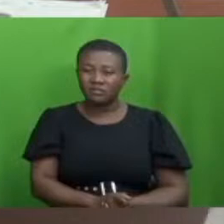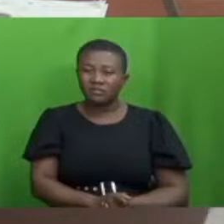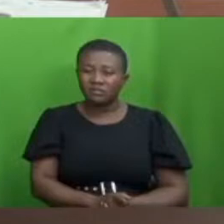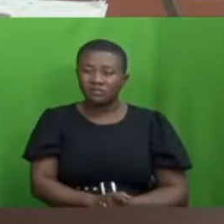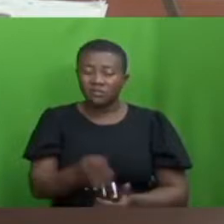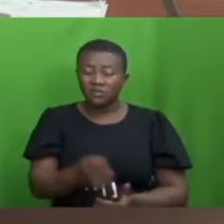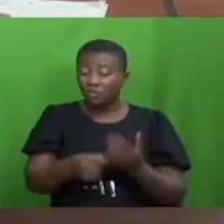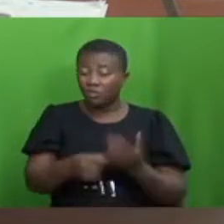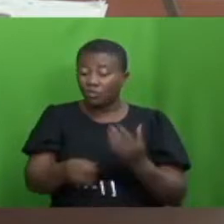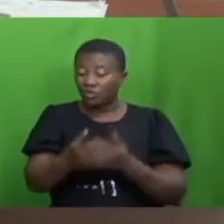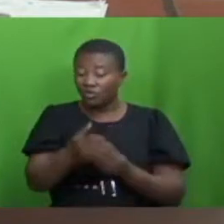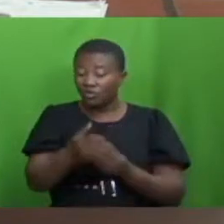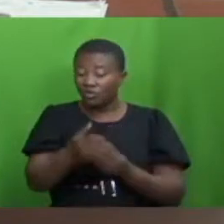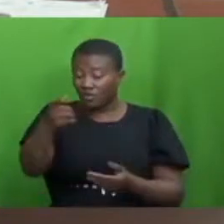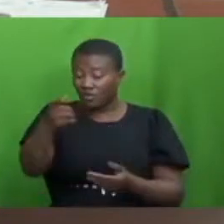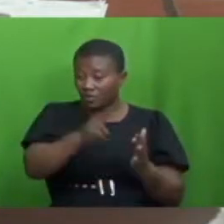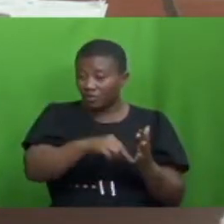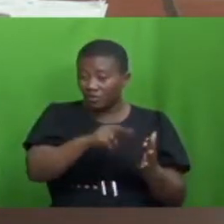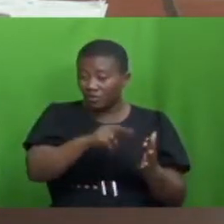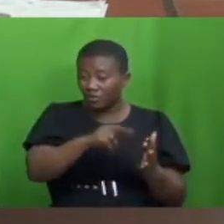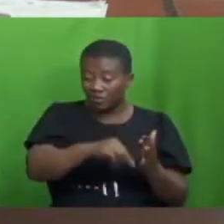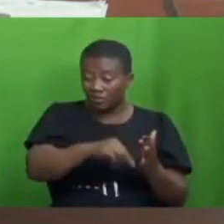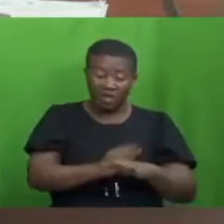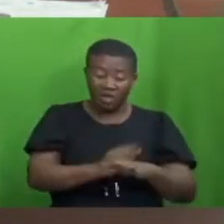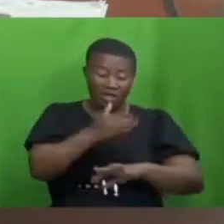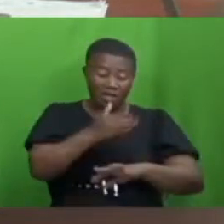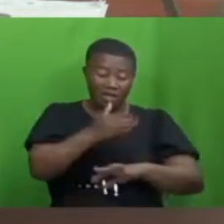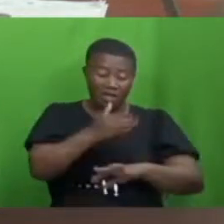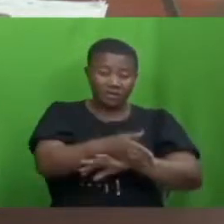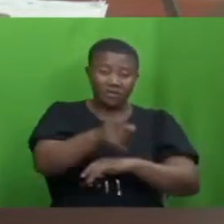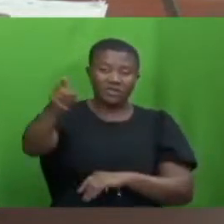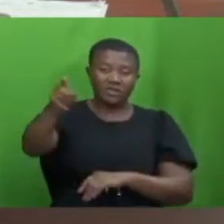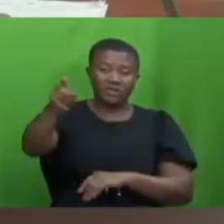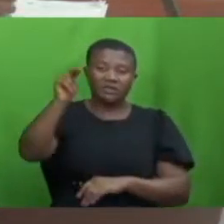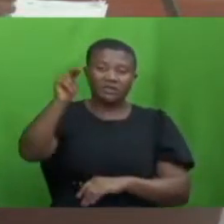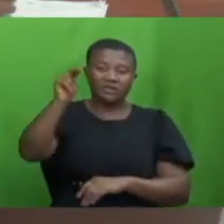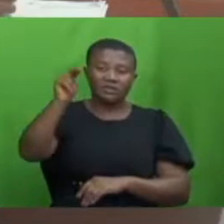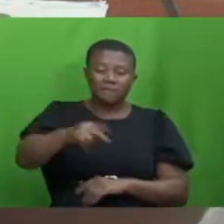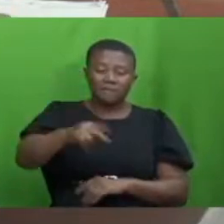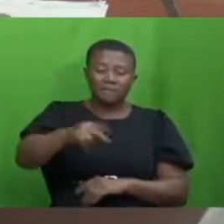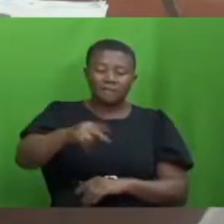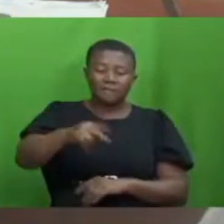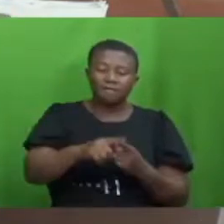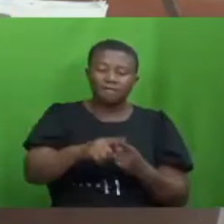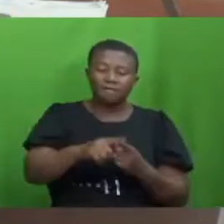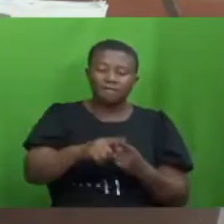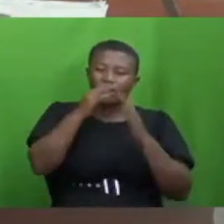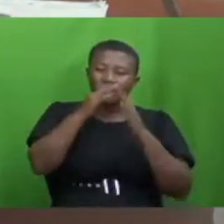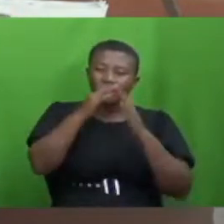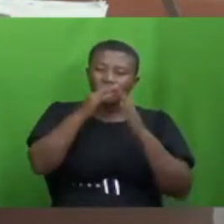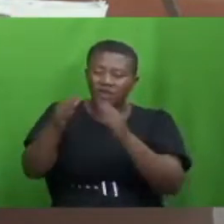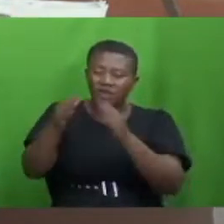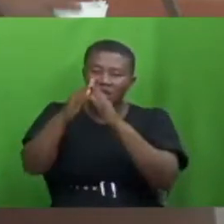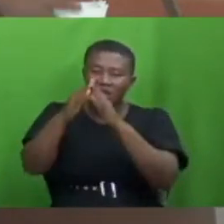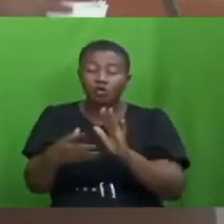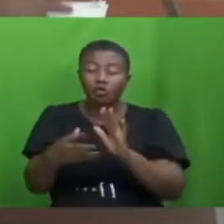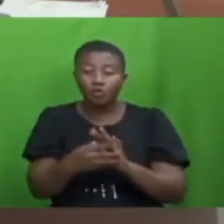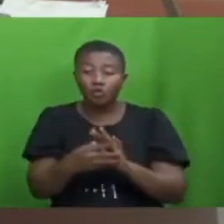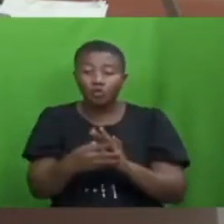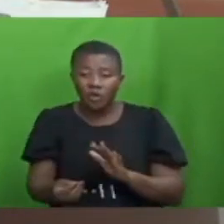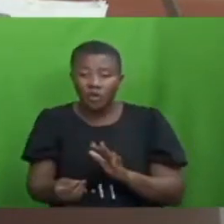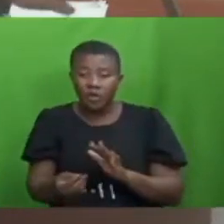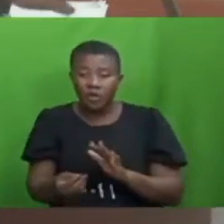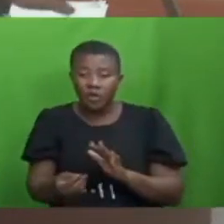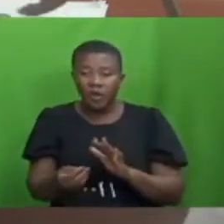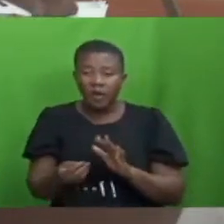Table the paper. Table the statement. The statement that he delivered after the